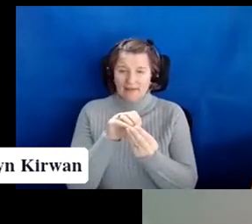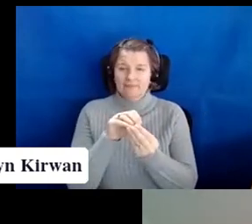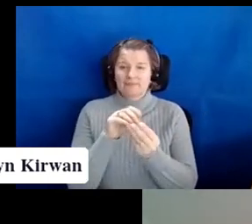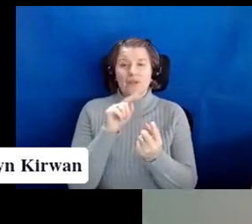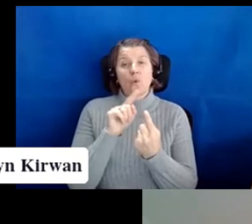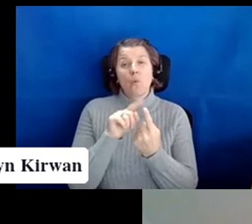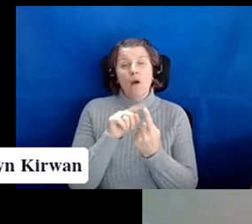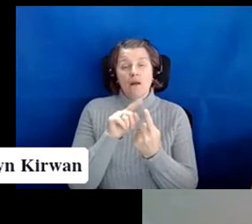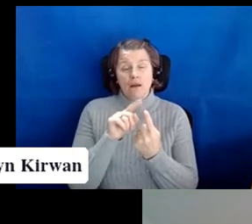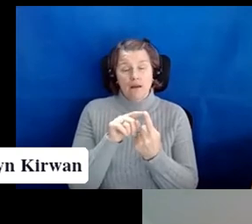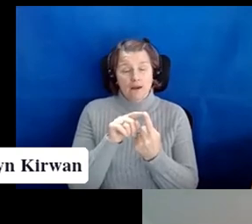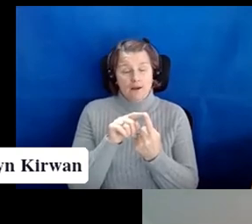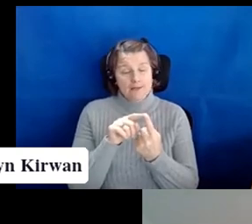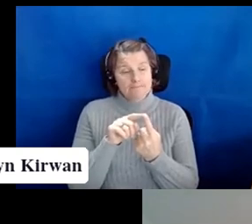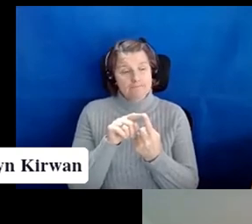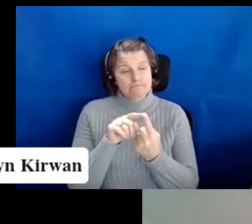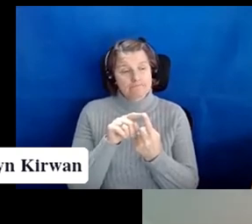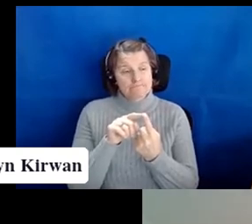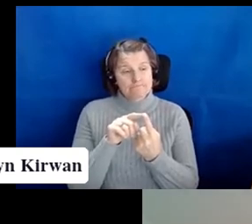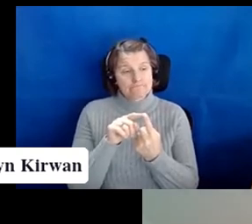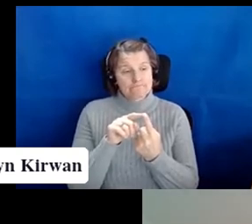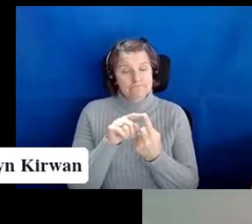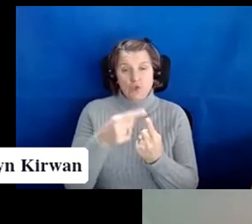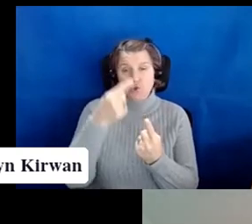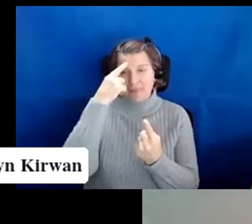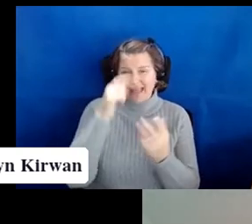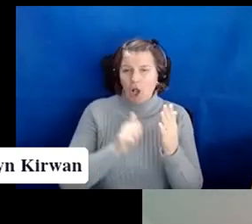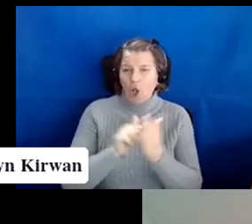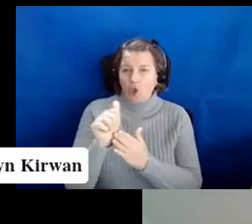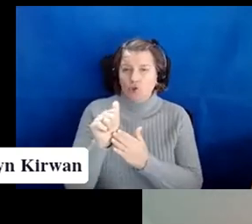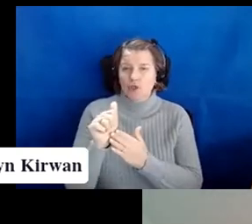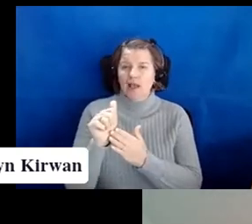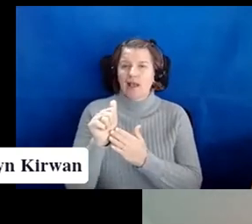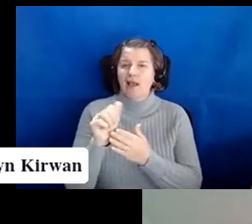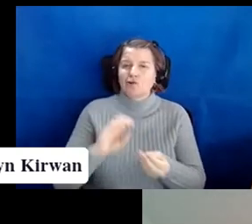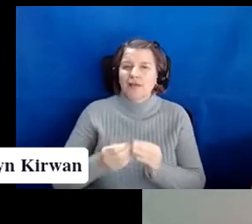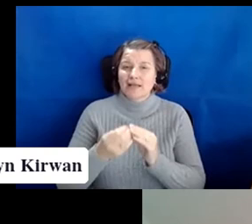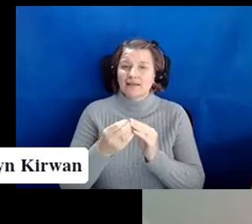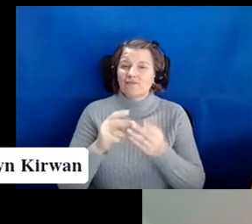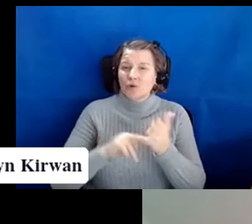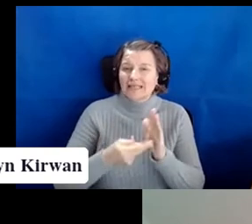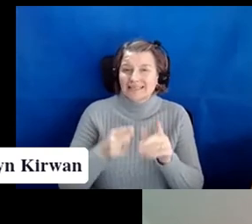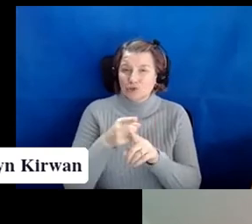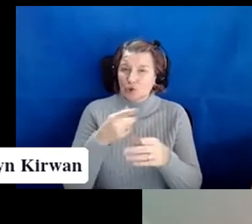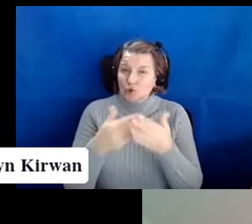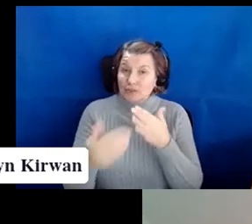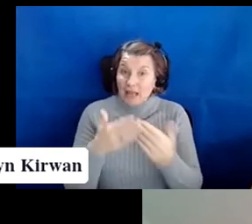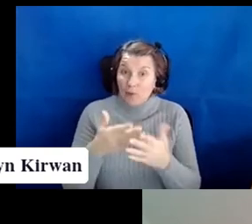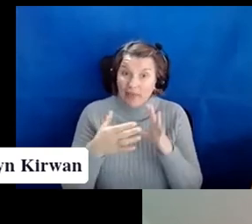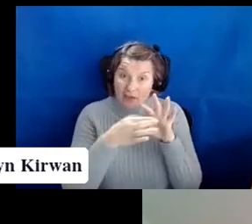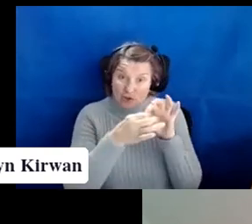do you think the culture and creative organizations you're dealing with are as joined